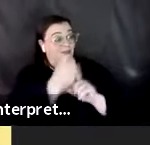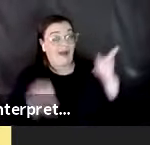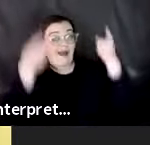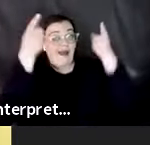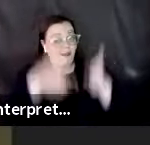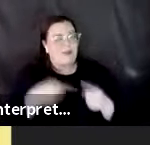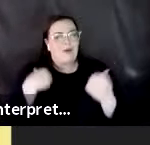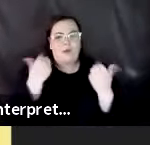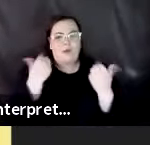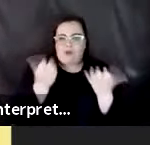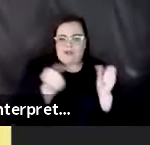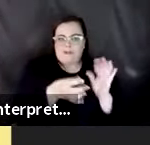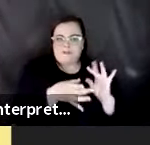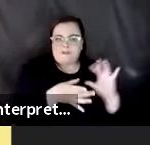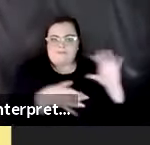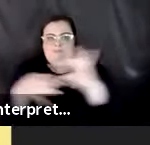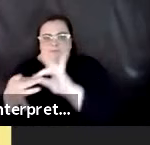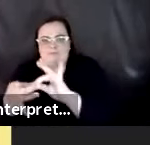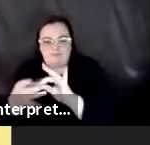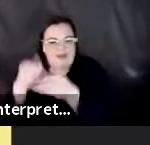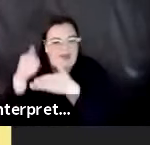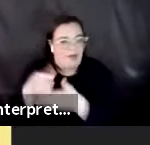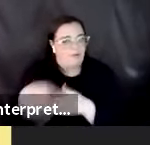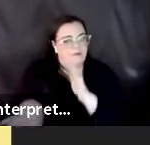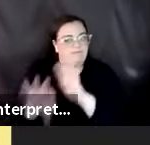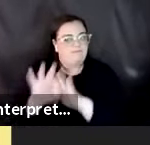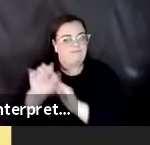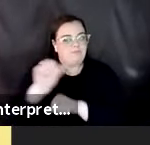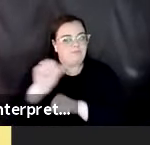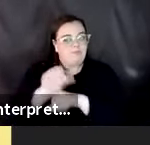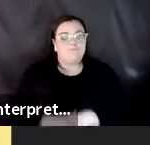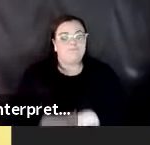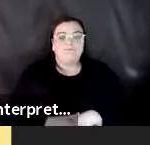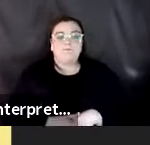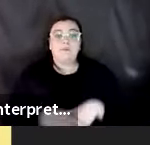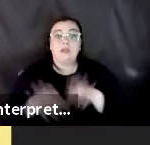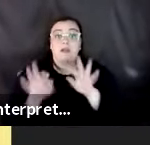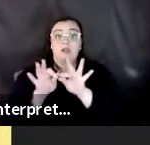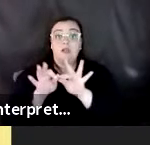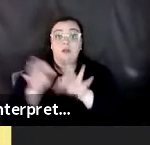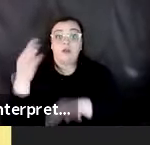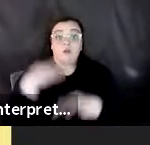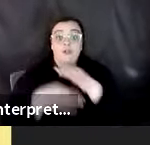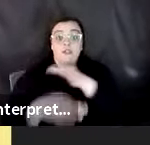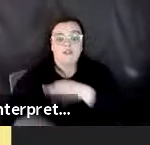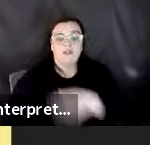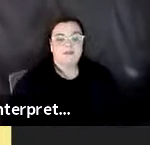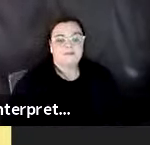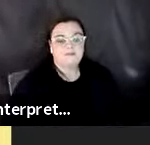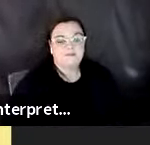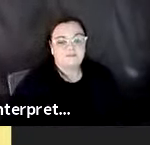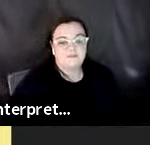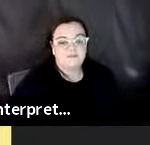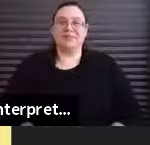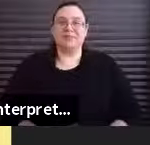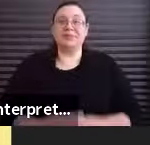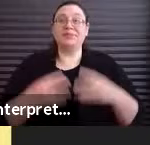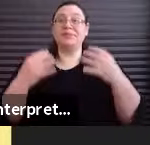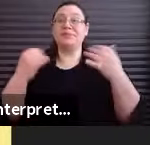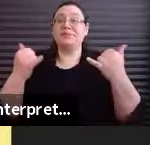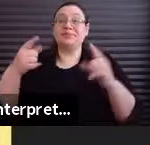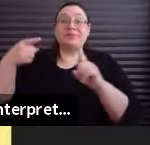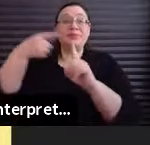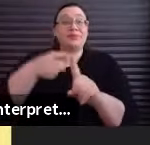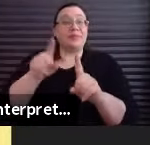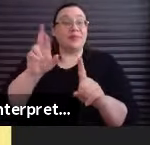arises. Now, this is what we've all been waiting for, residuals. This is the meat of working on a